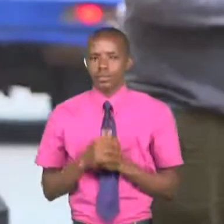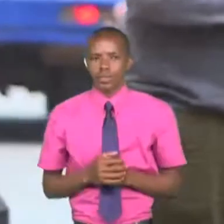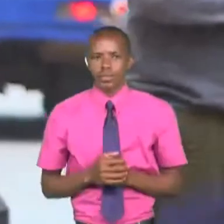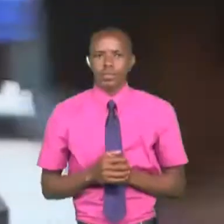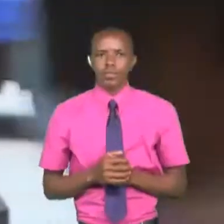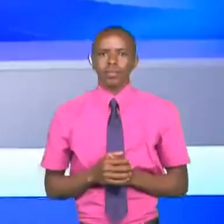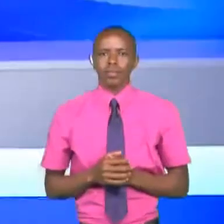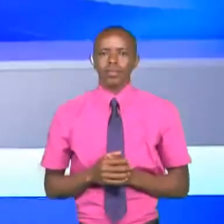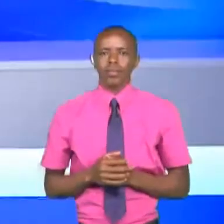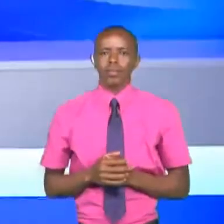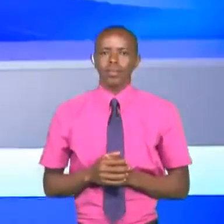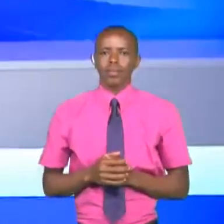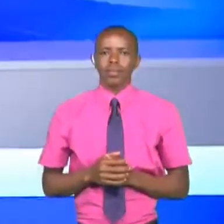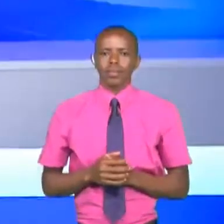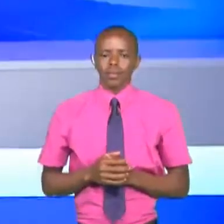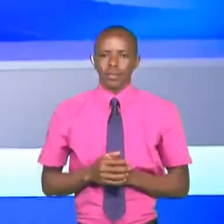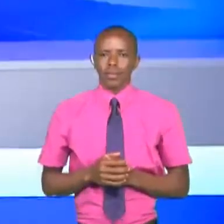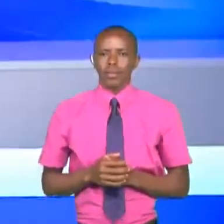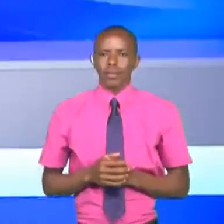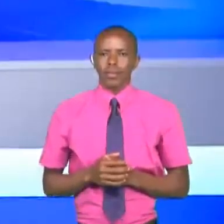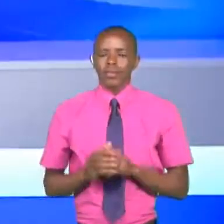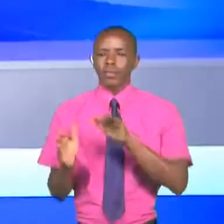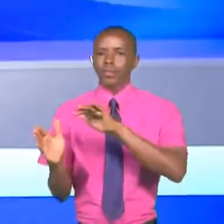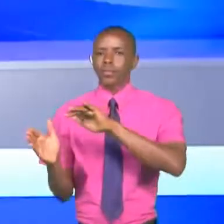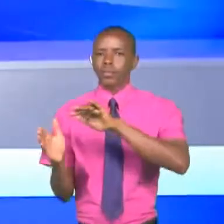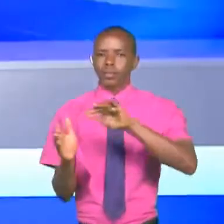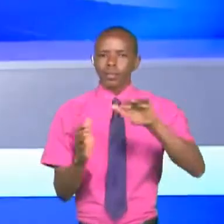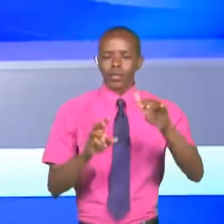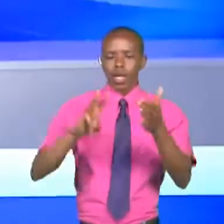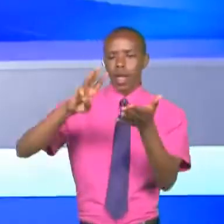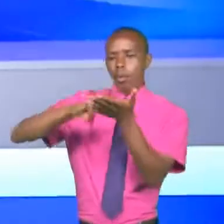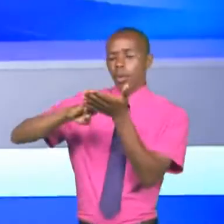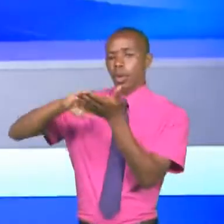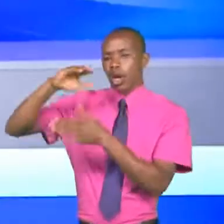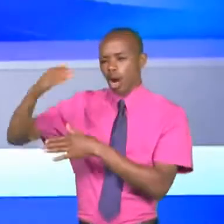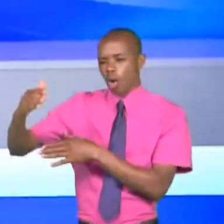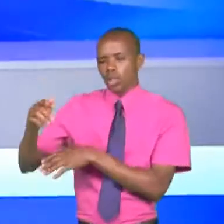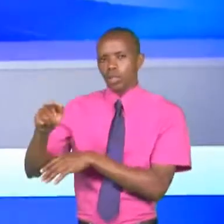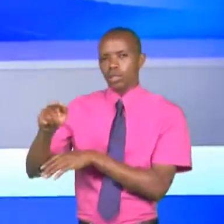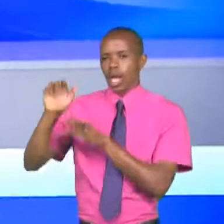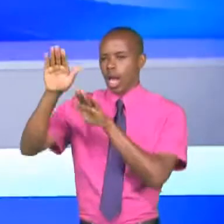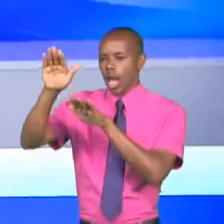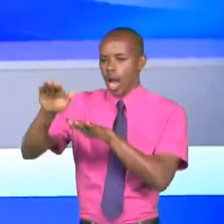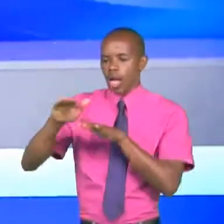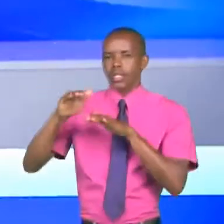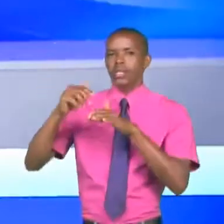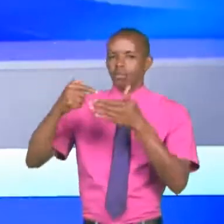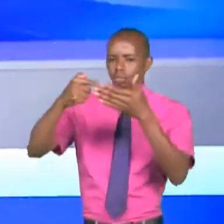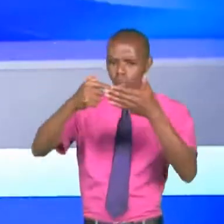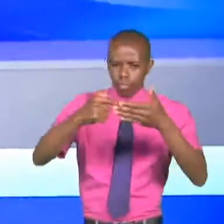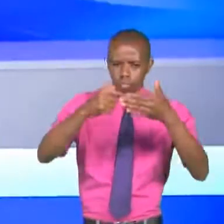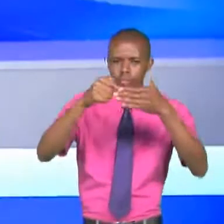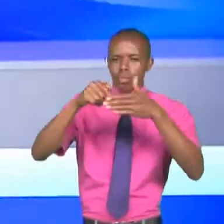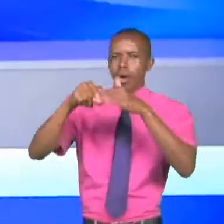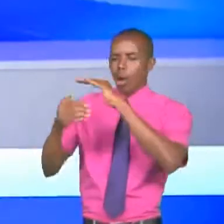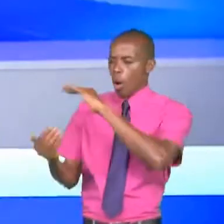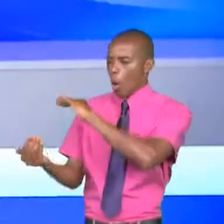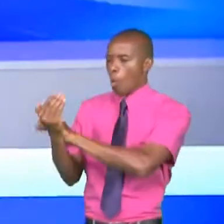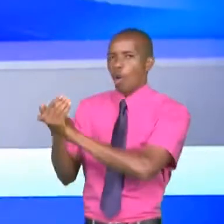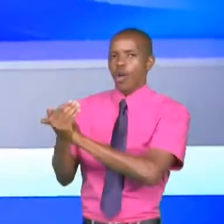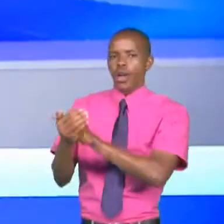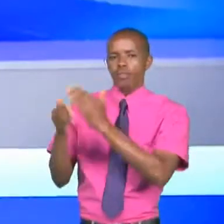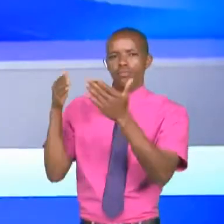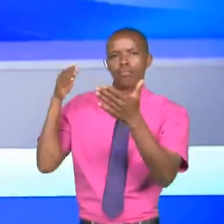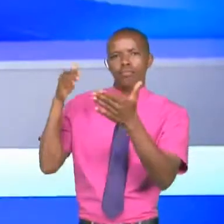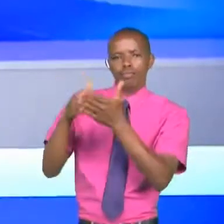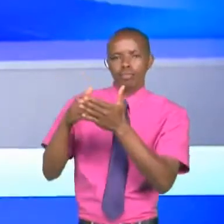Ojwang. Now let us go to Migori County, where Migori County Assembly proceedings was this morning disrupted by chaos